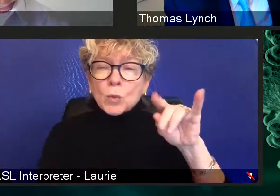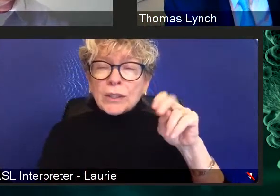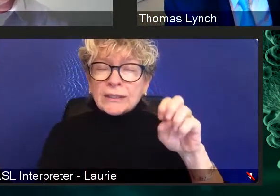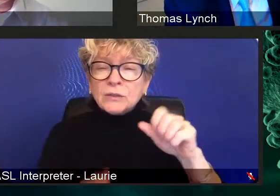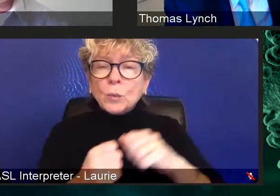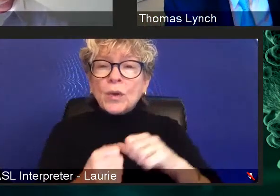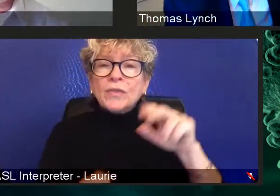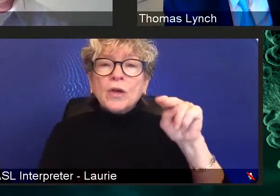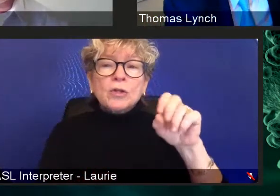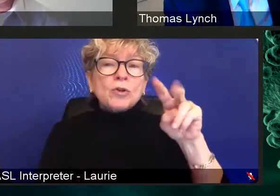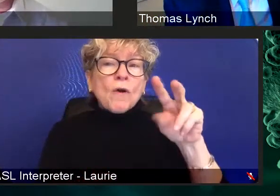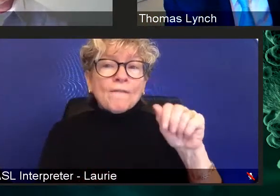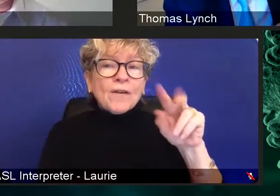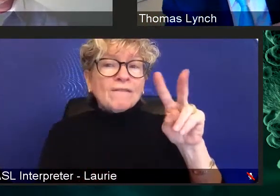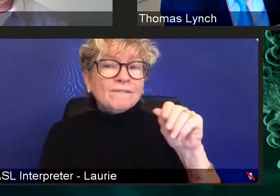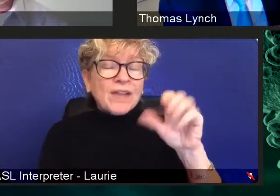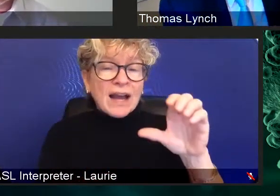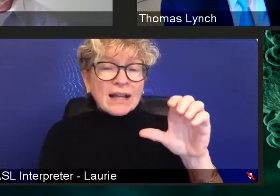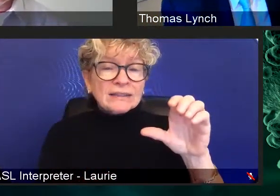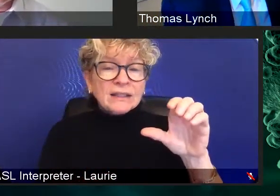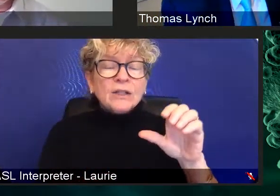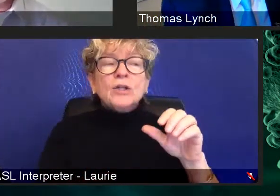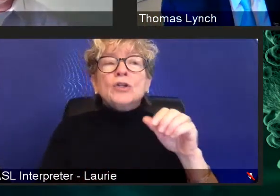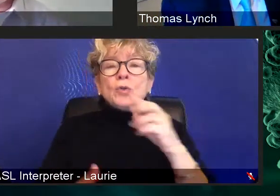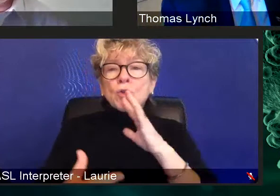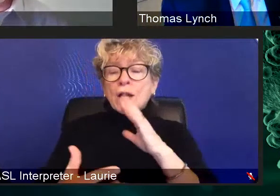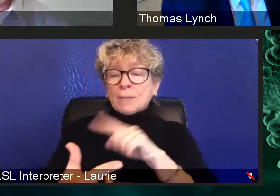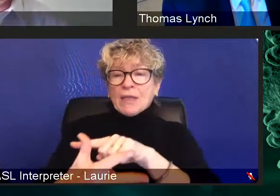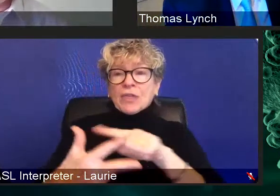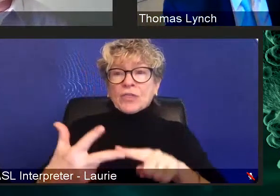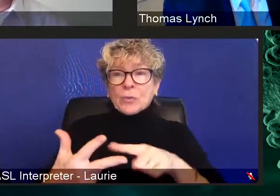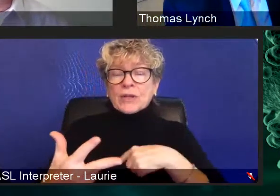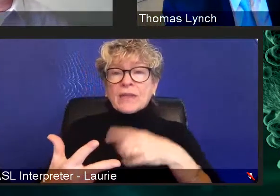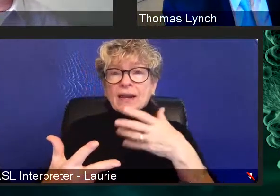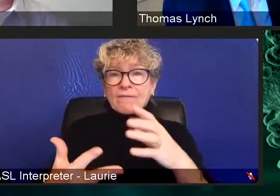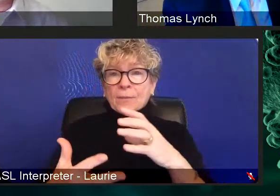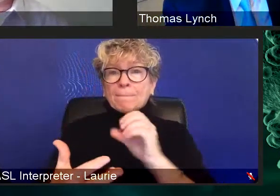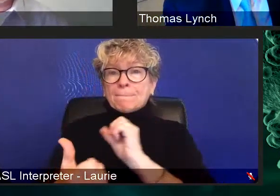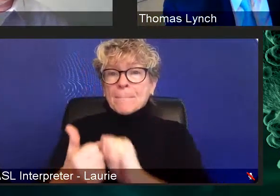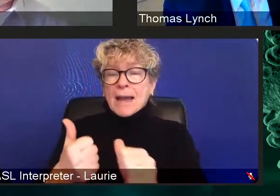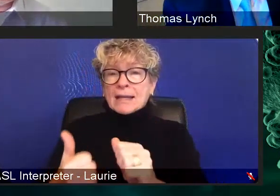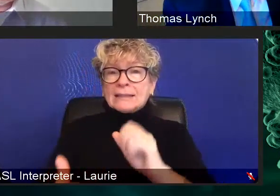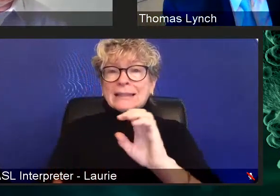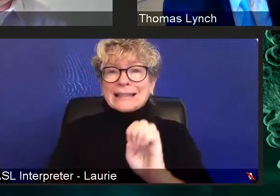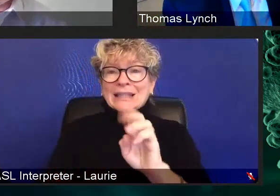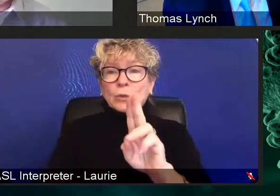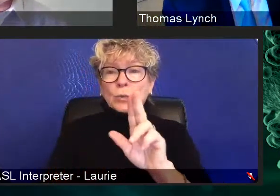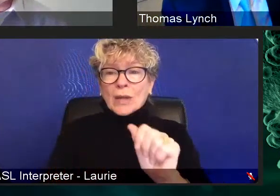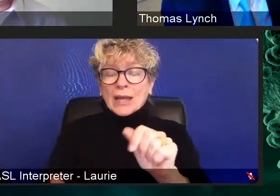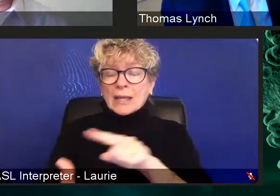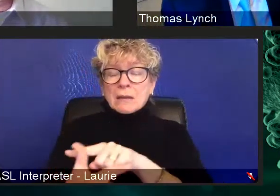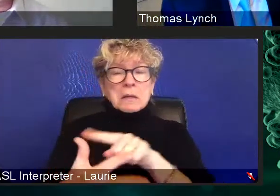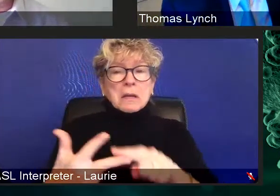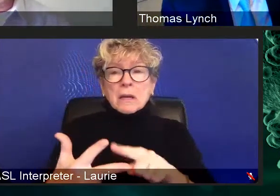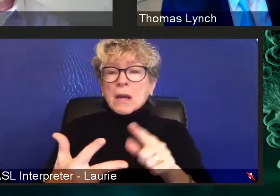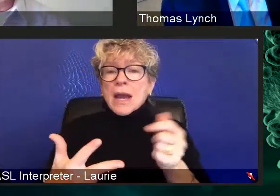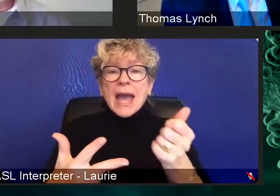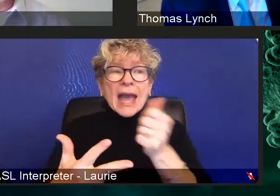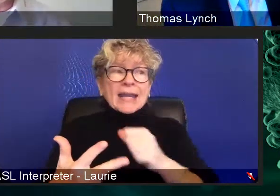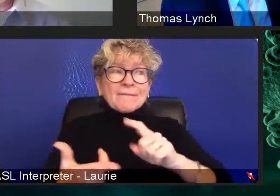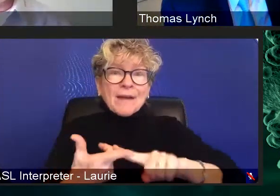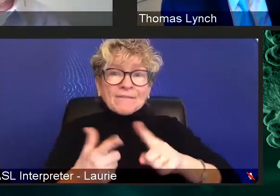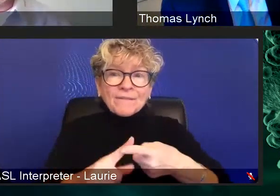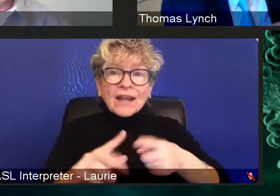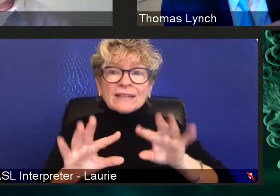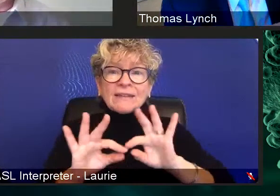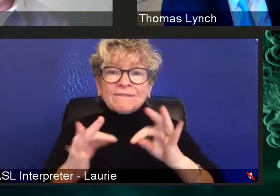three who have been granted EUA. I would recommend to any of my family, friends, colleagues, associates